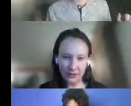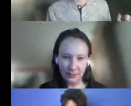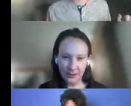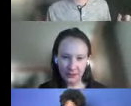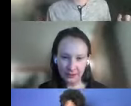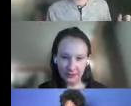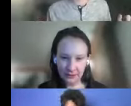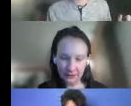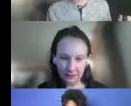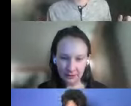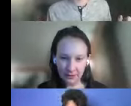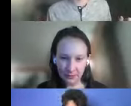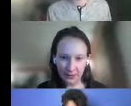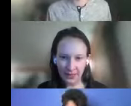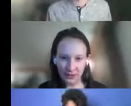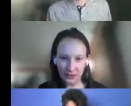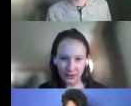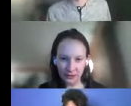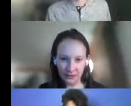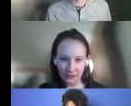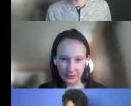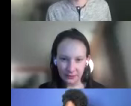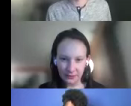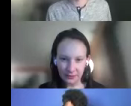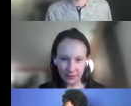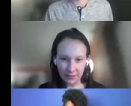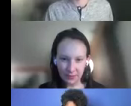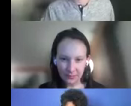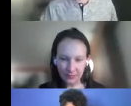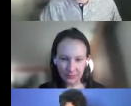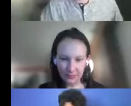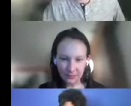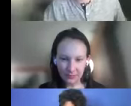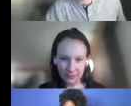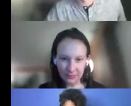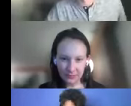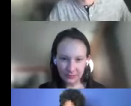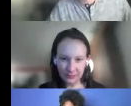Kieran, were you going to say something that looked? Can't actually hear you.